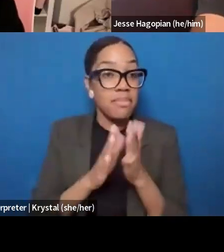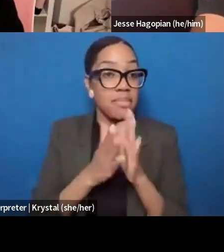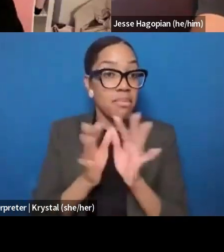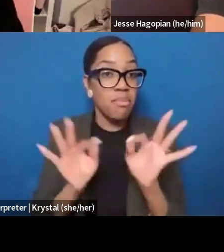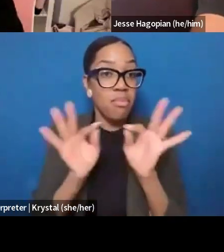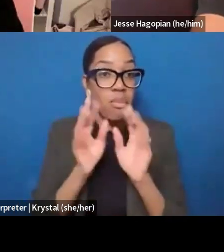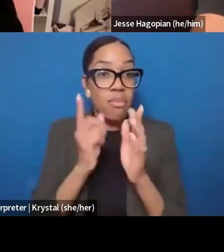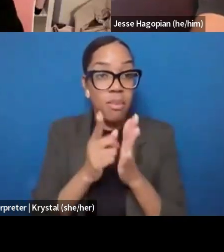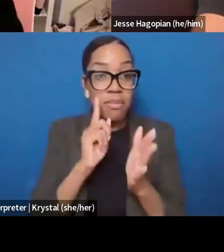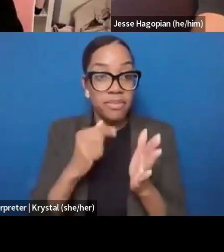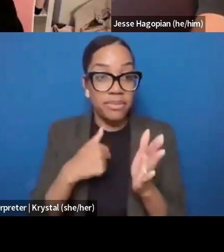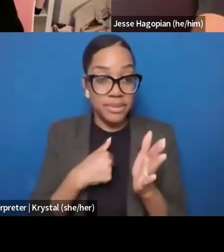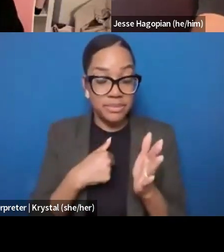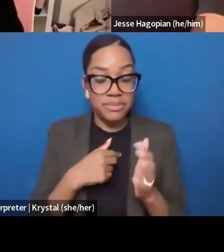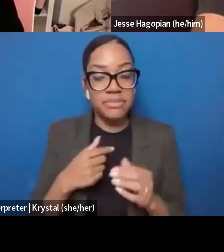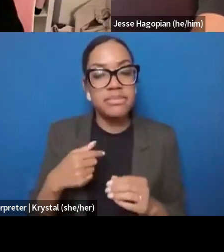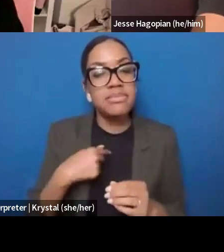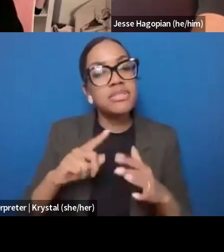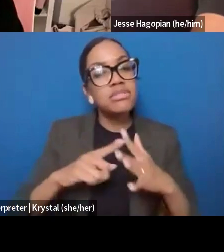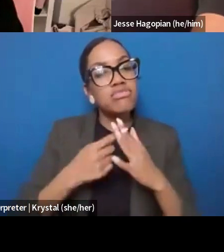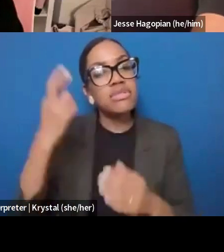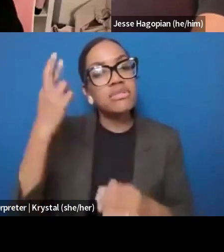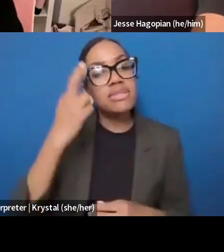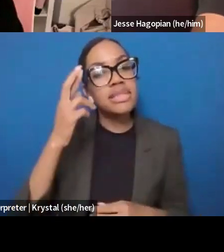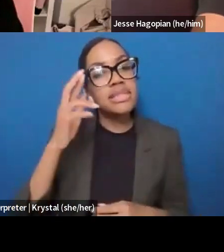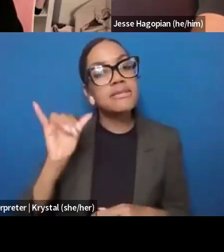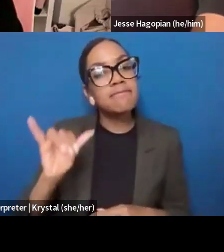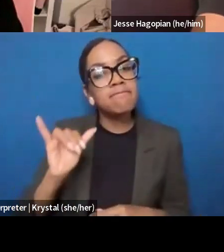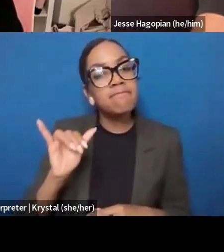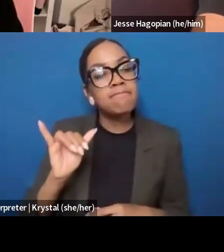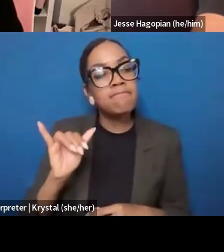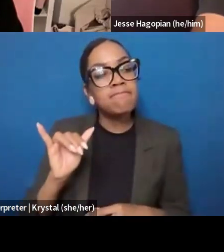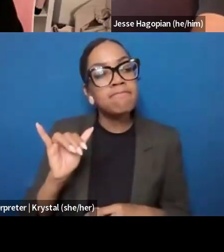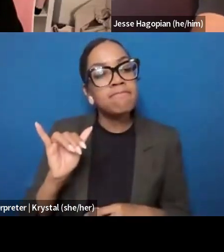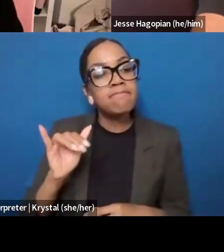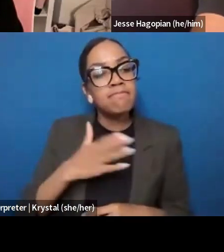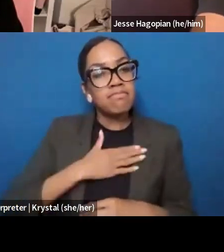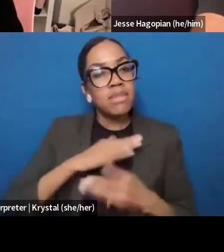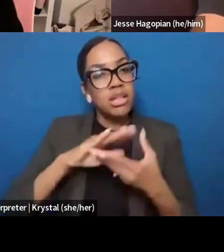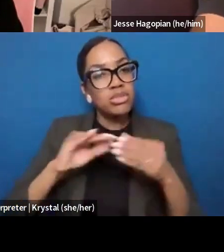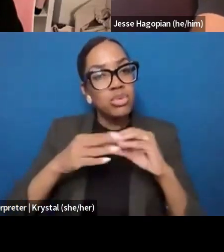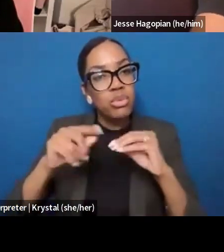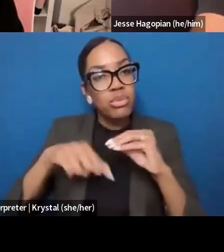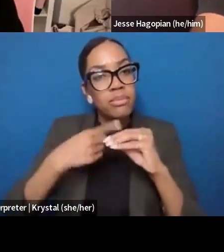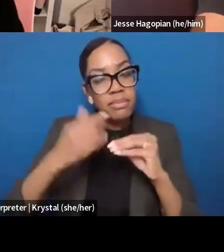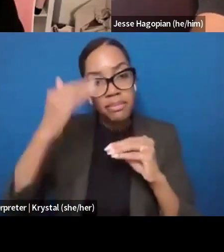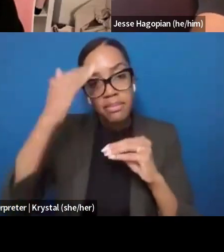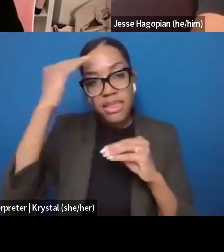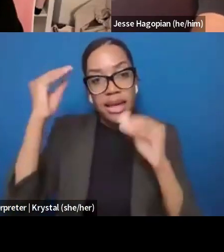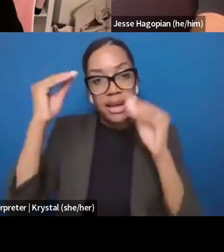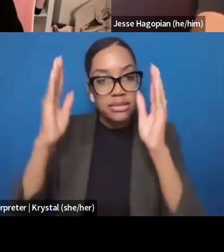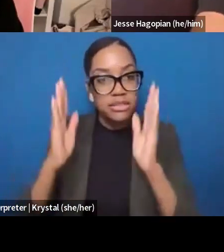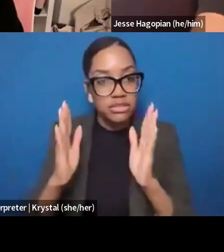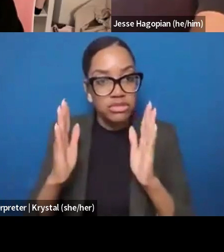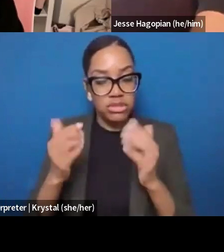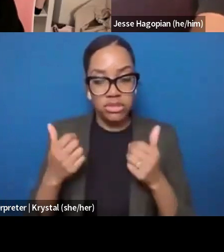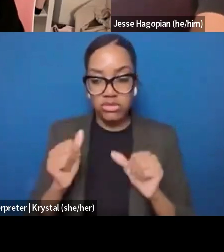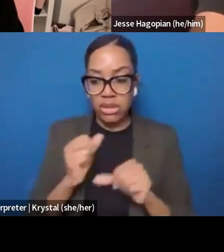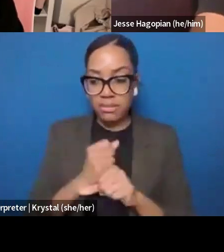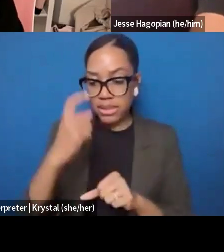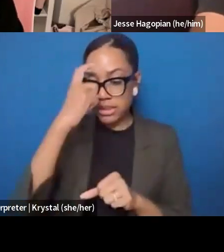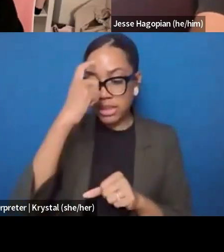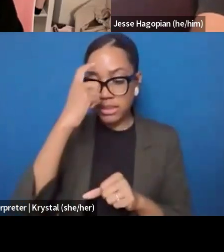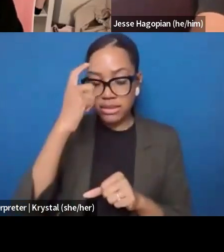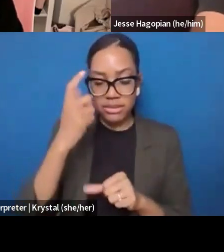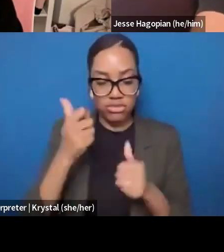me, because I started to realize the story that I was trying to tell about Black teachers and making sense of and appreciating